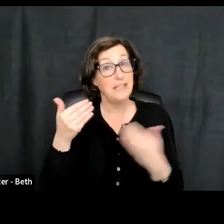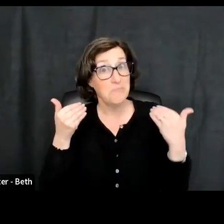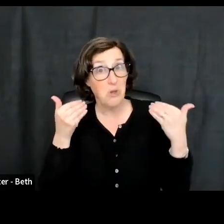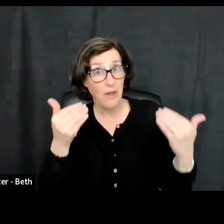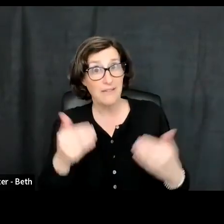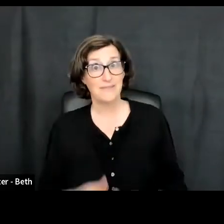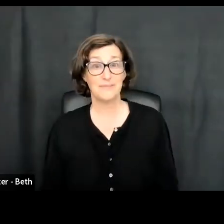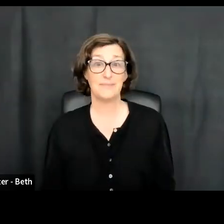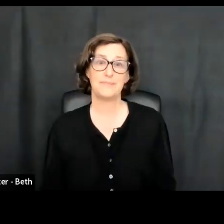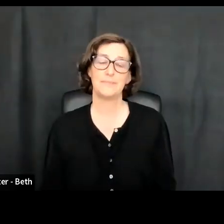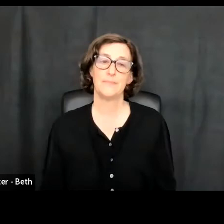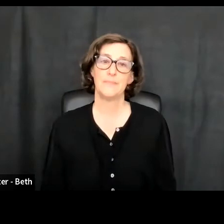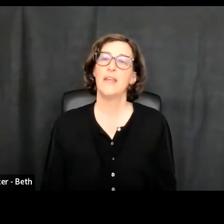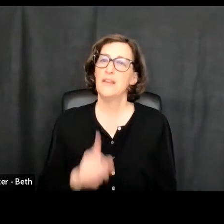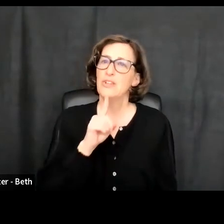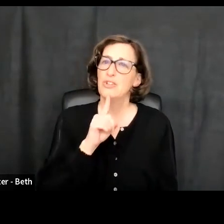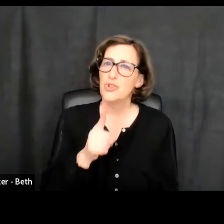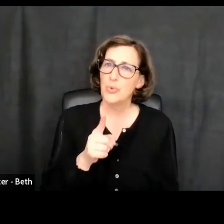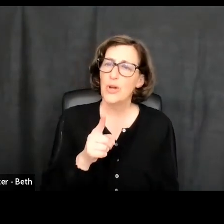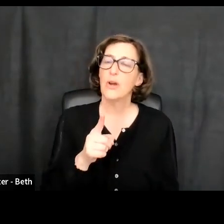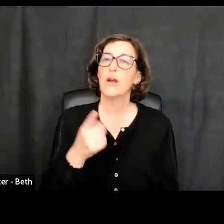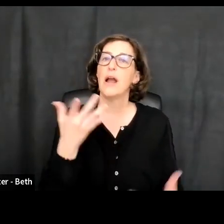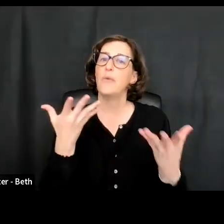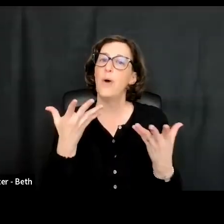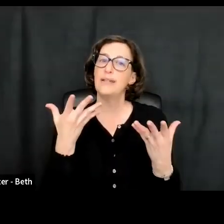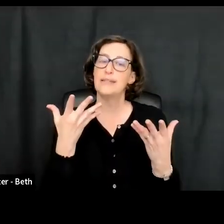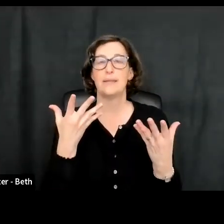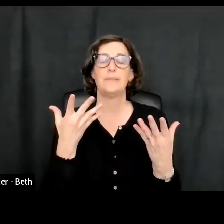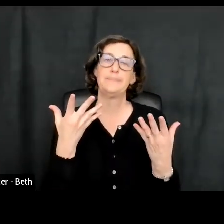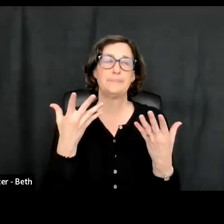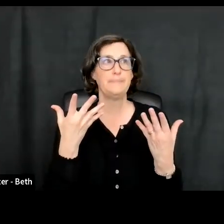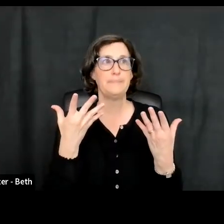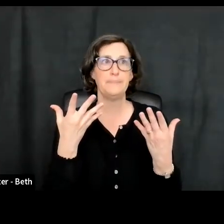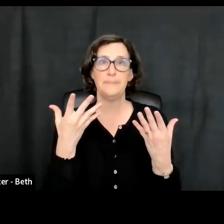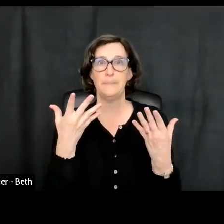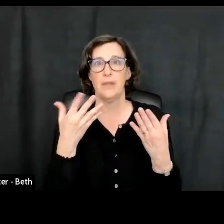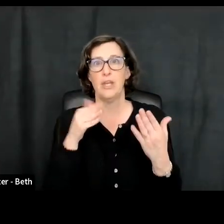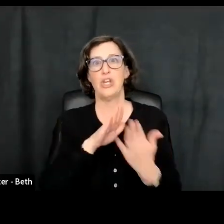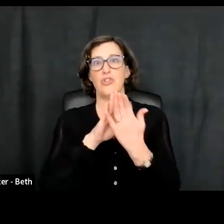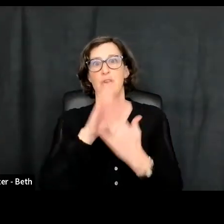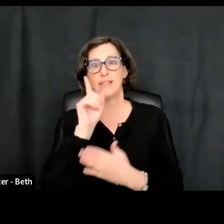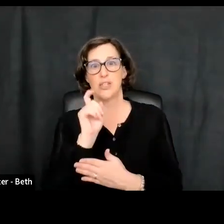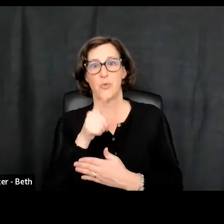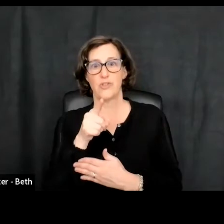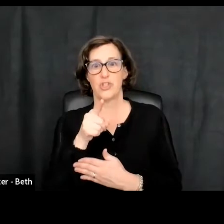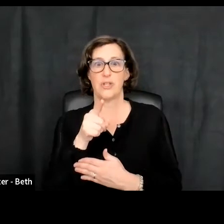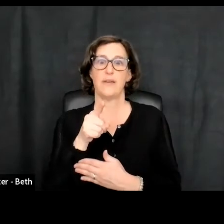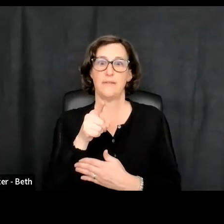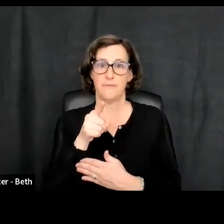in? Sure. I just wanted to jump on this question of problematizing this, you